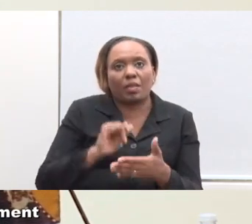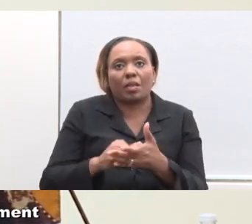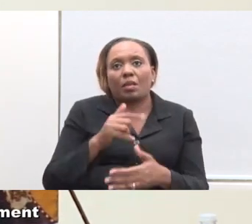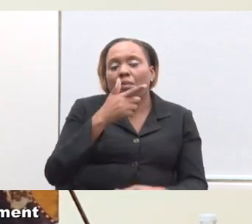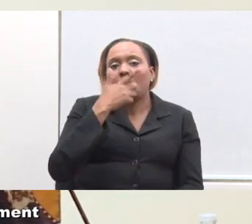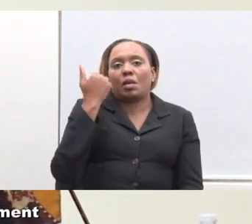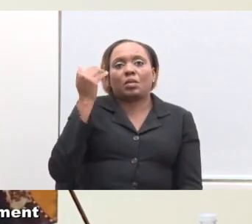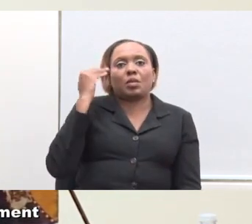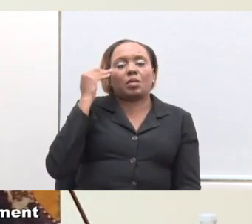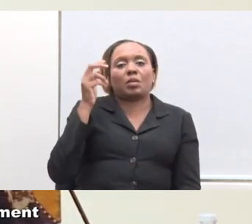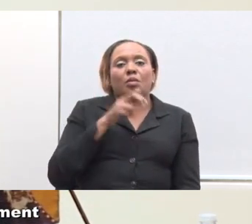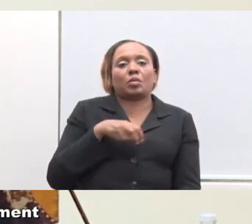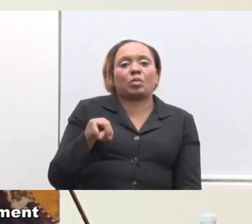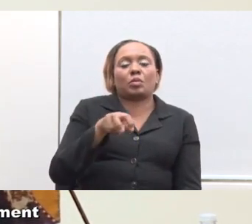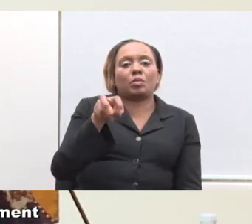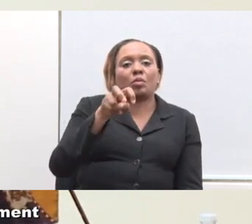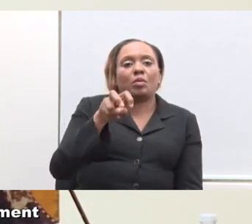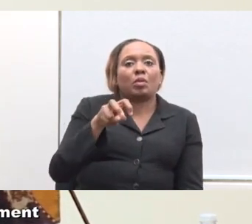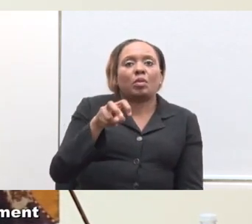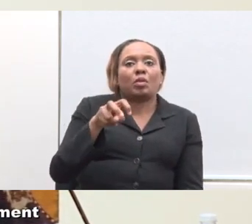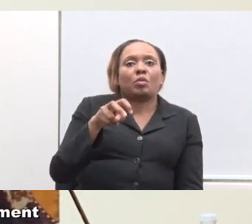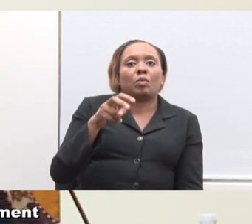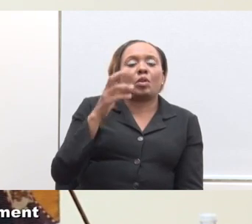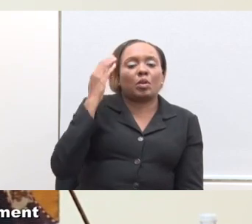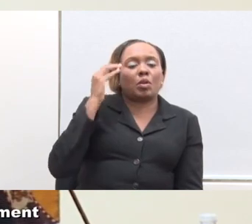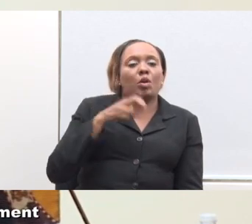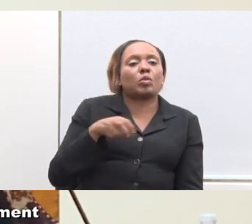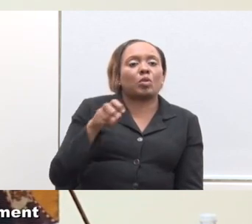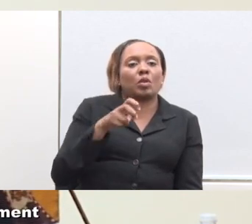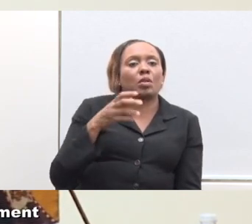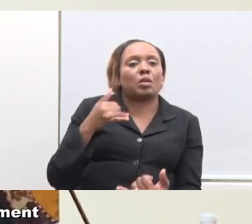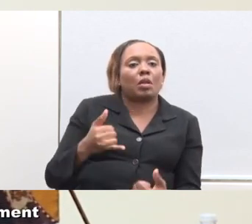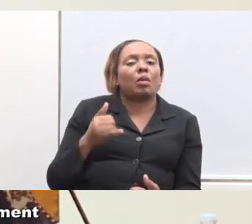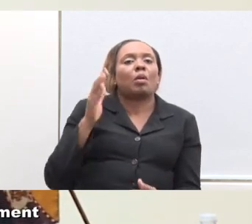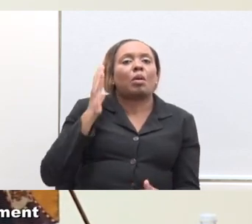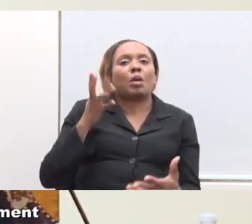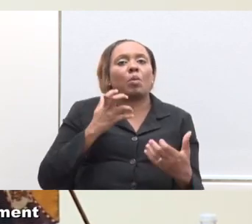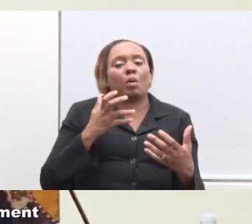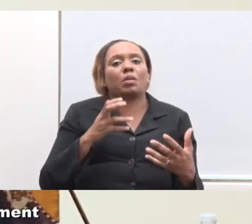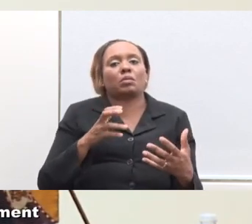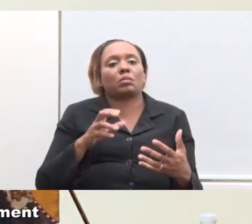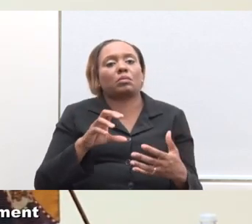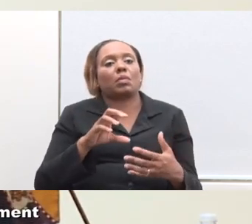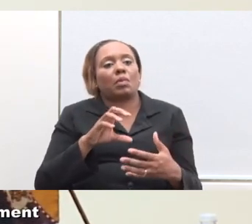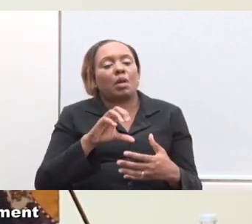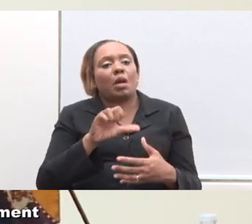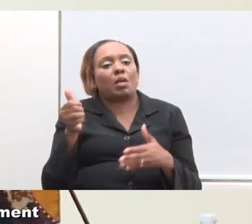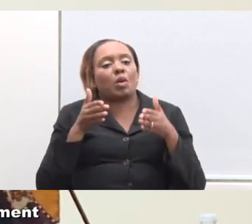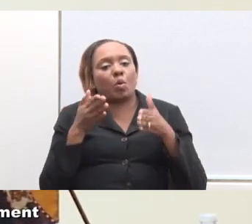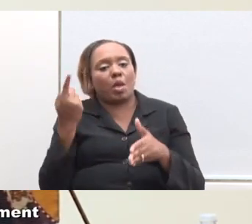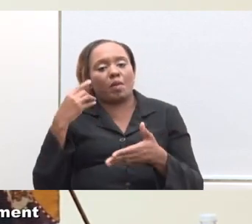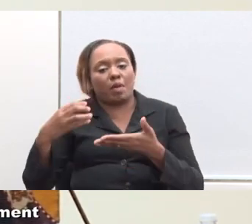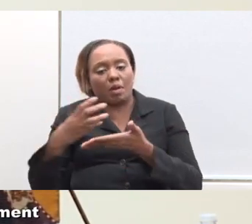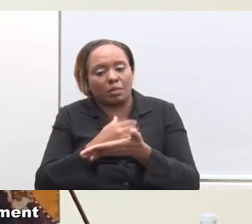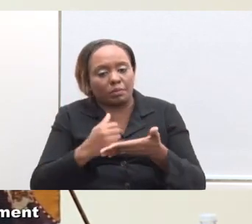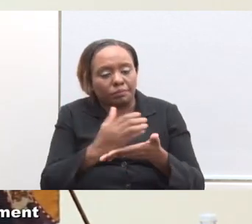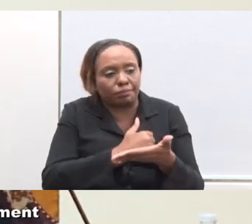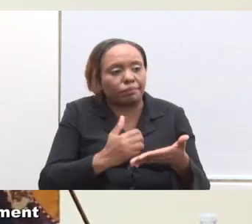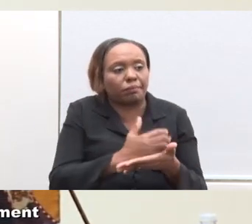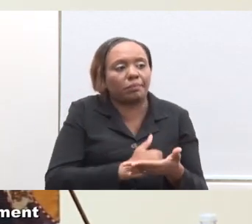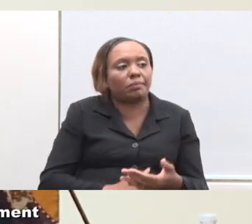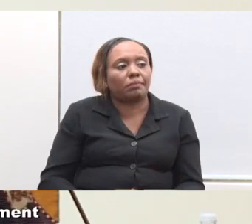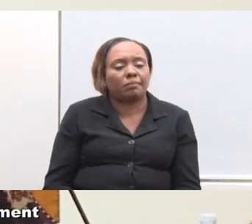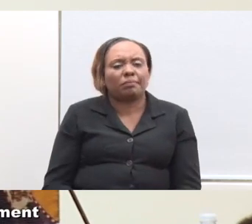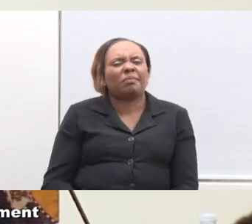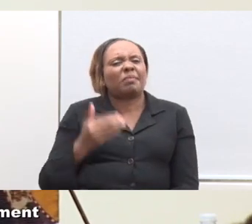done for the majority of our history. Mr. Speaker, these are difficult times, and it requires unusual